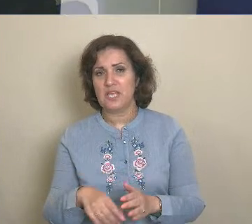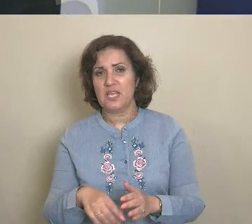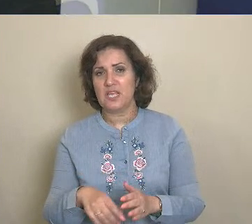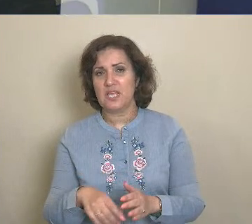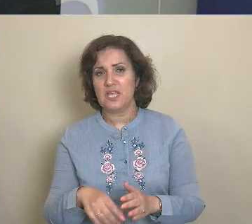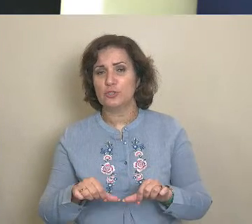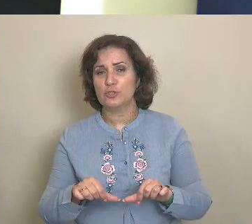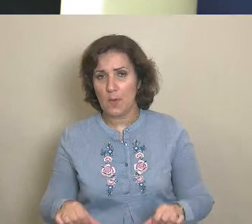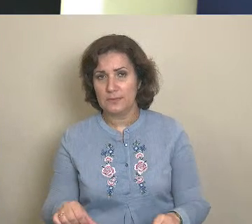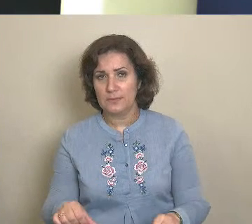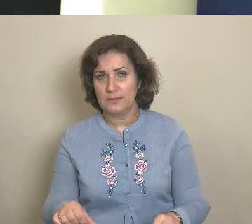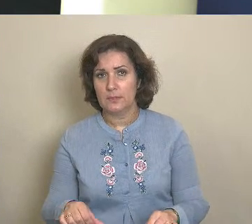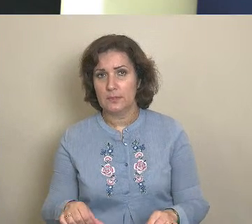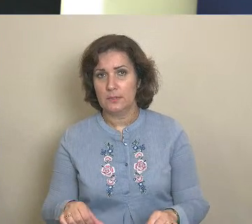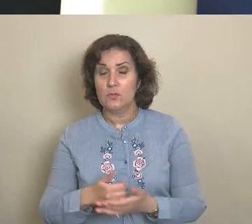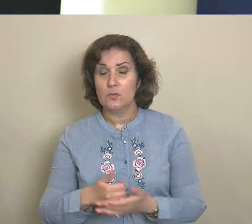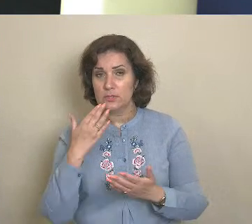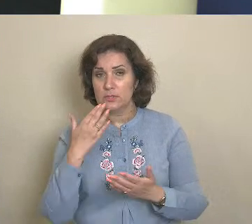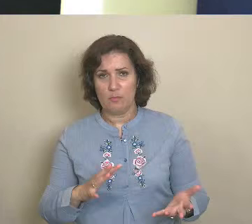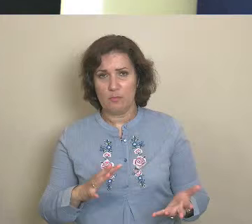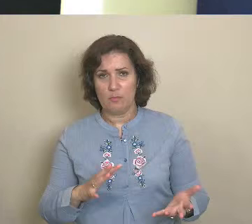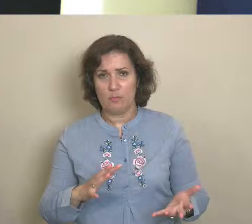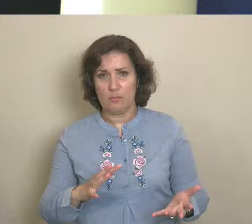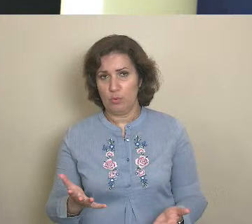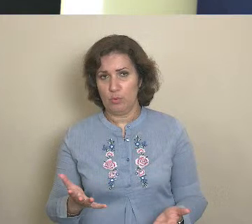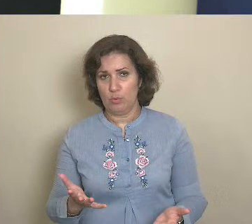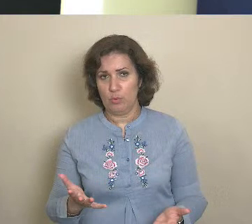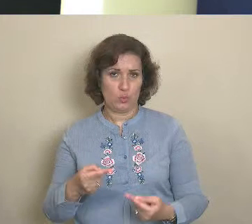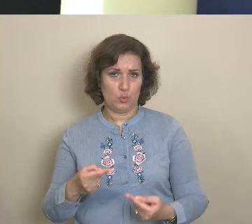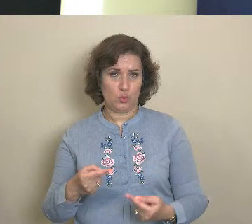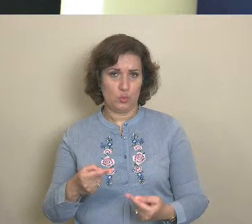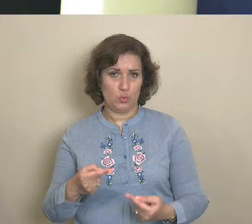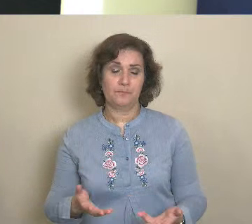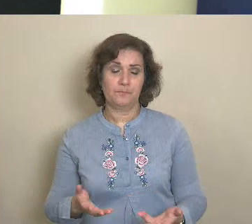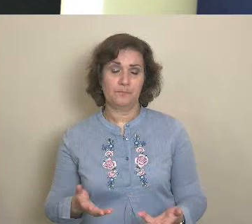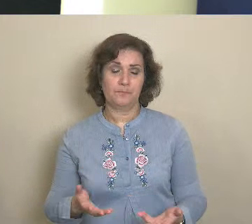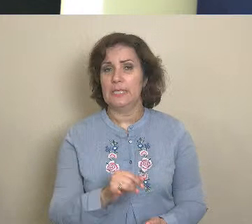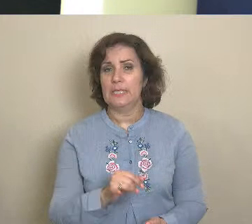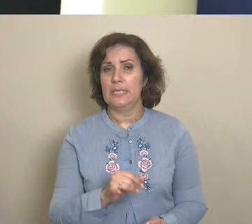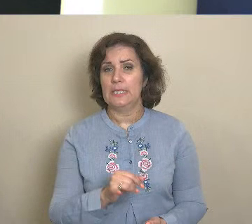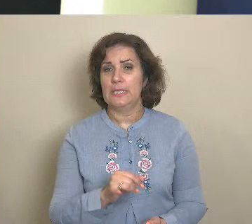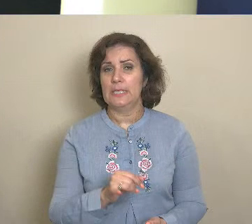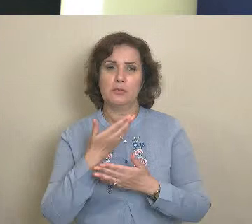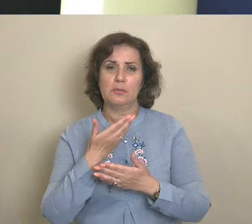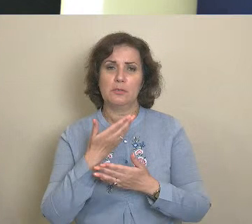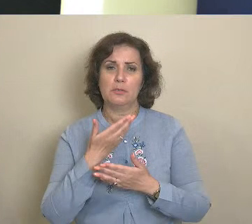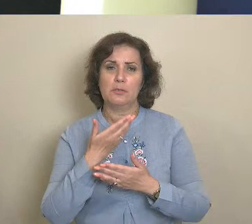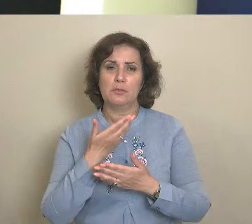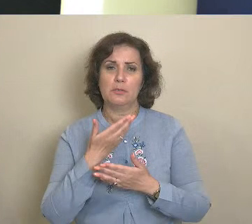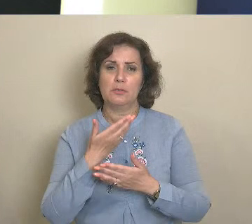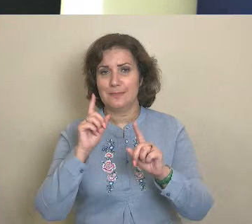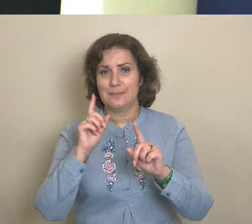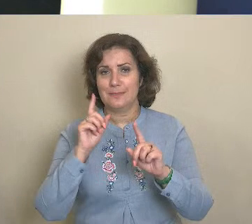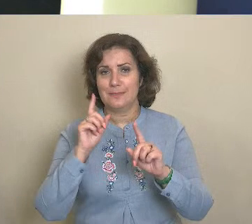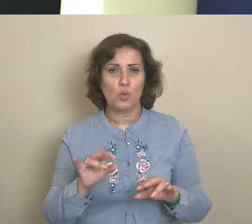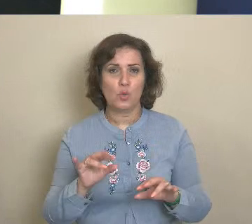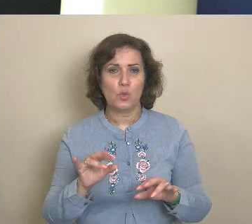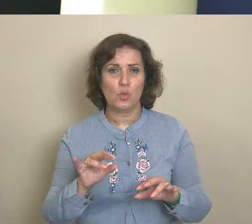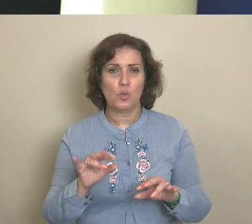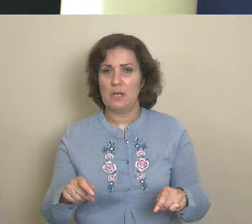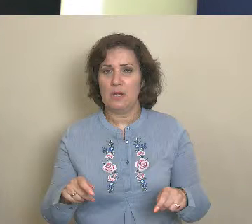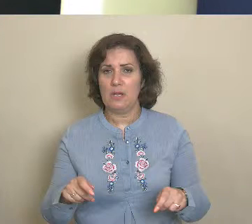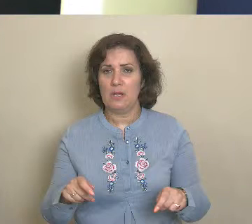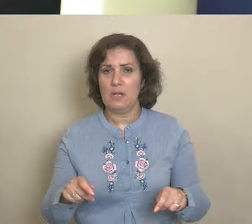of establishing the commissions in rayons. If there is